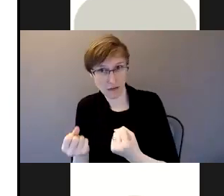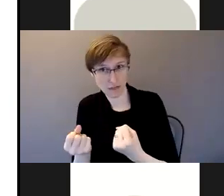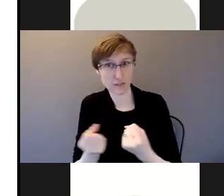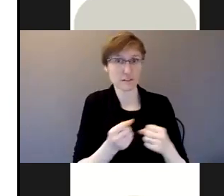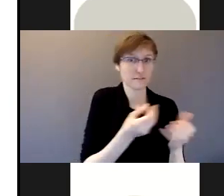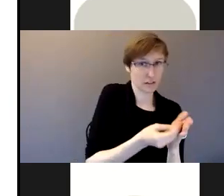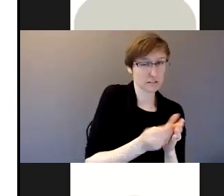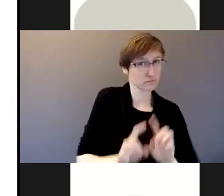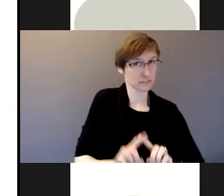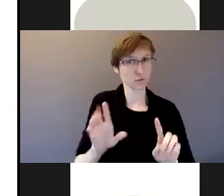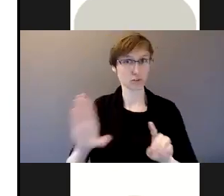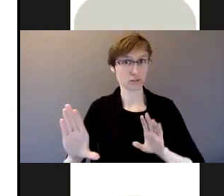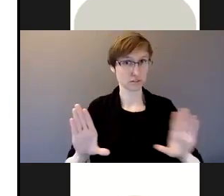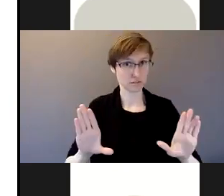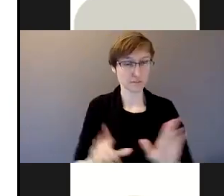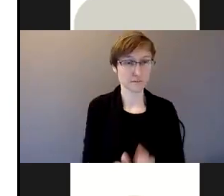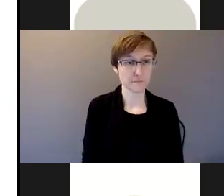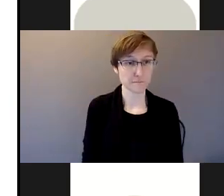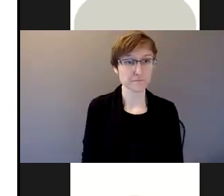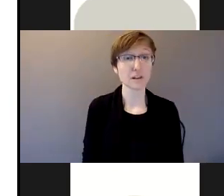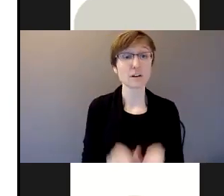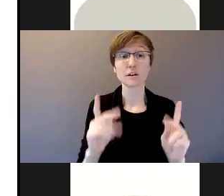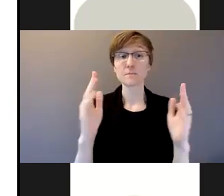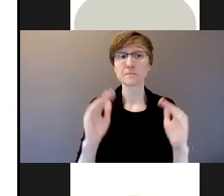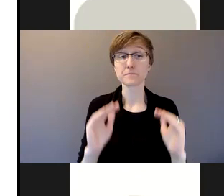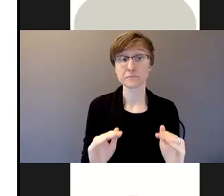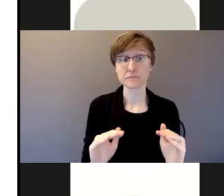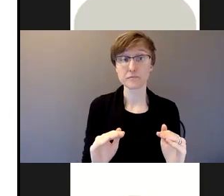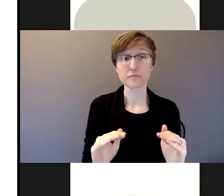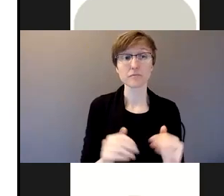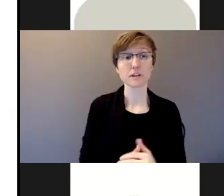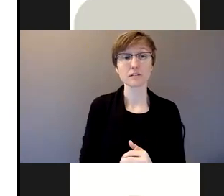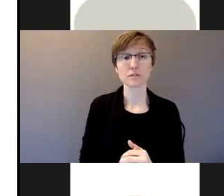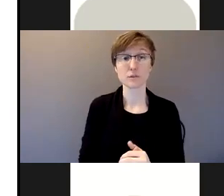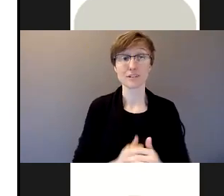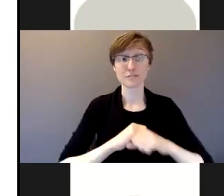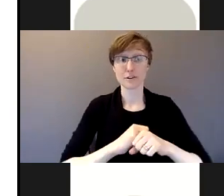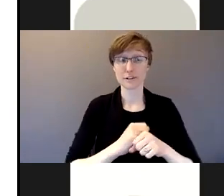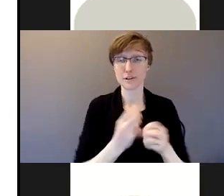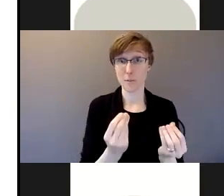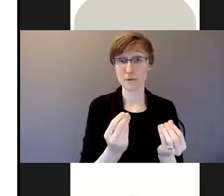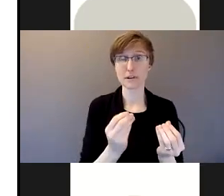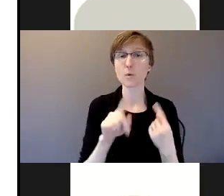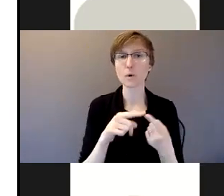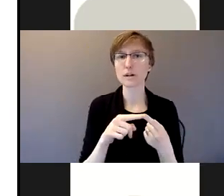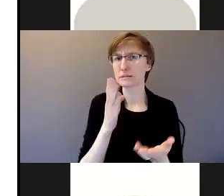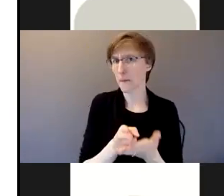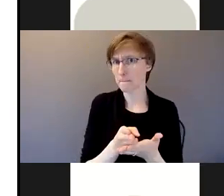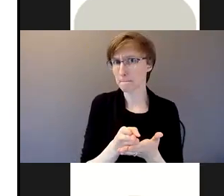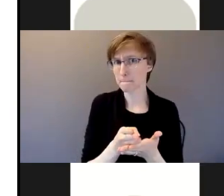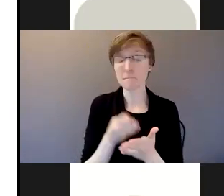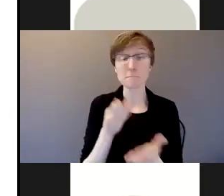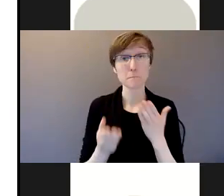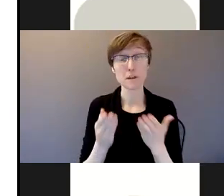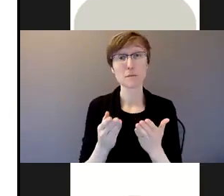So the next slide talks about when we stop acting as guardian of property. So a person could be reassessed after we become guardian. And if they're